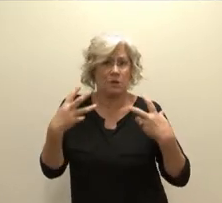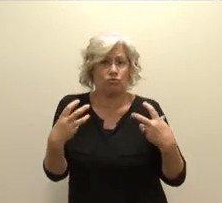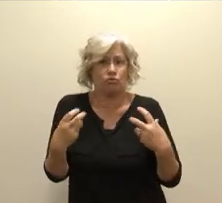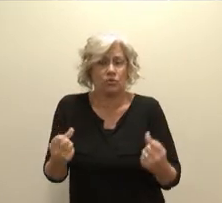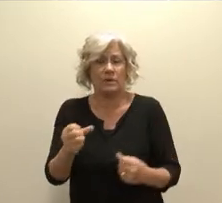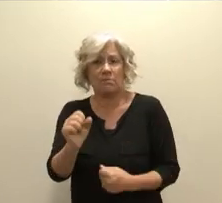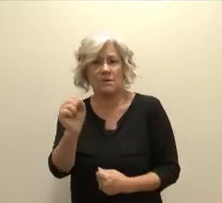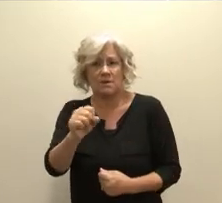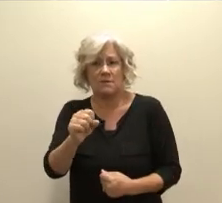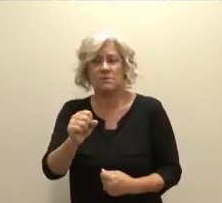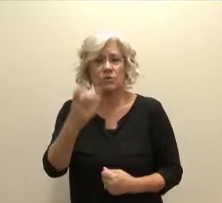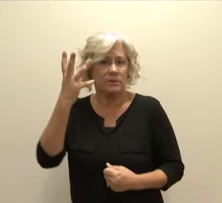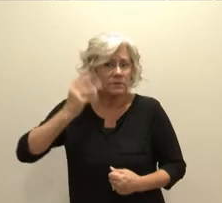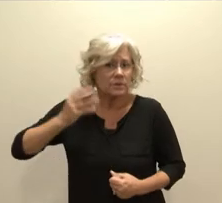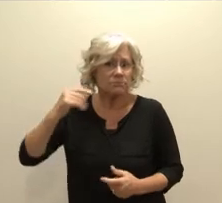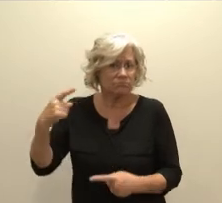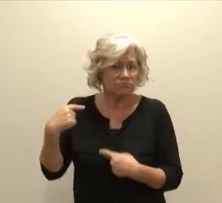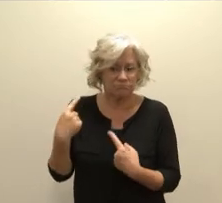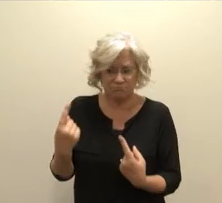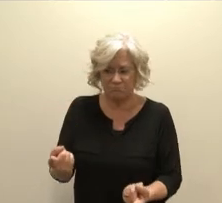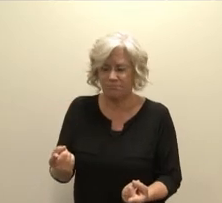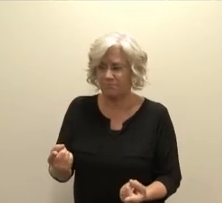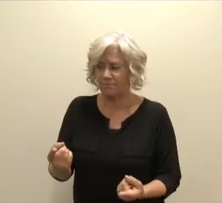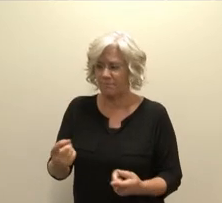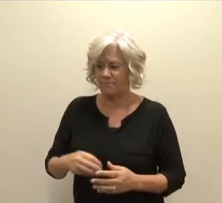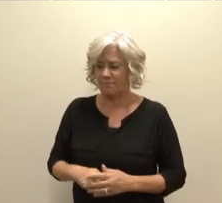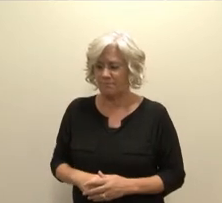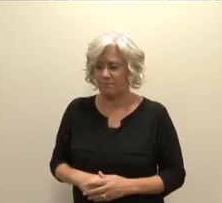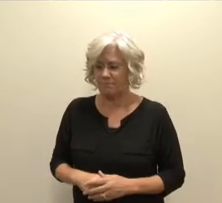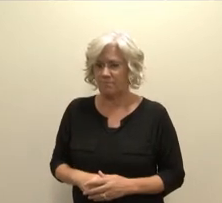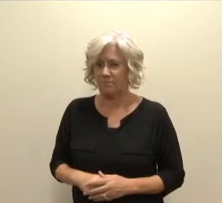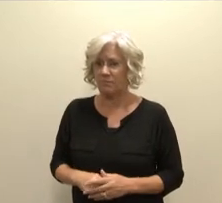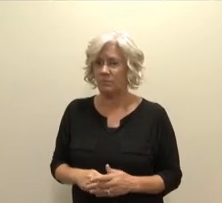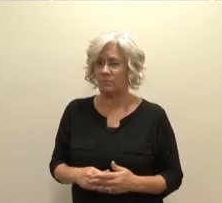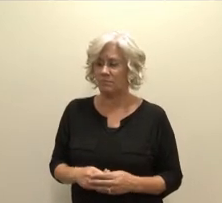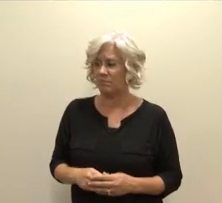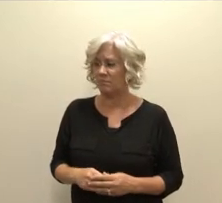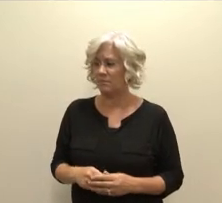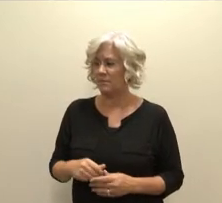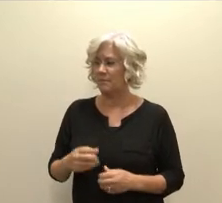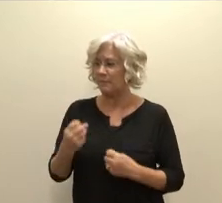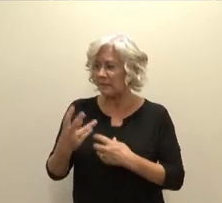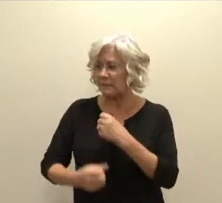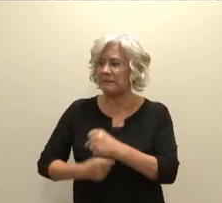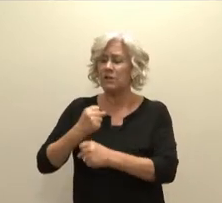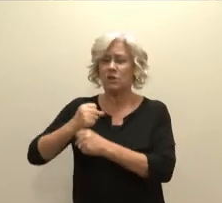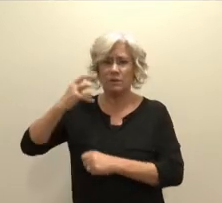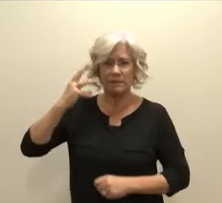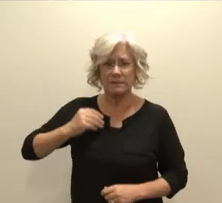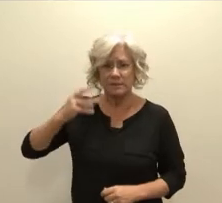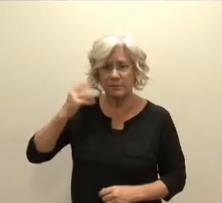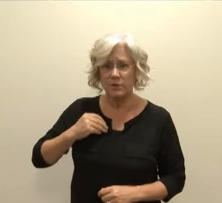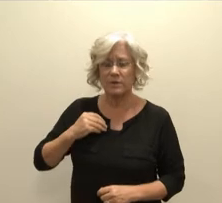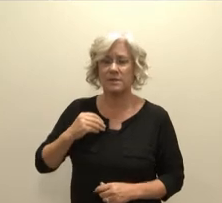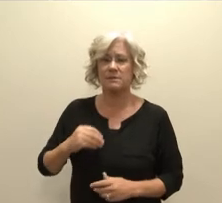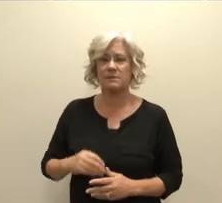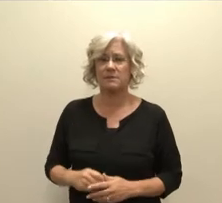as an educator that you come with, that you're bringing years of experience. So I'm not negating those, and I see